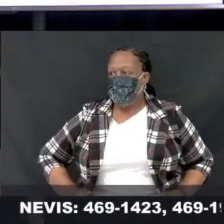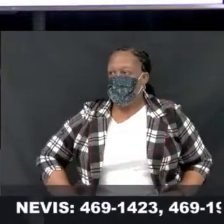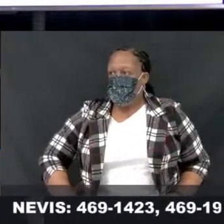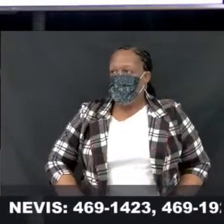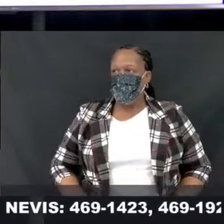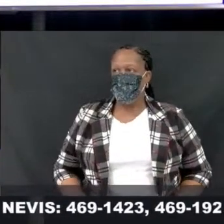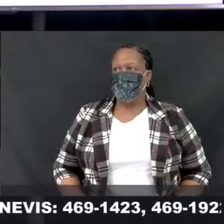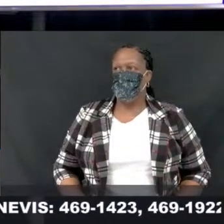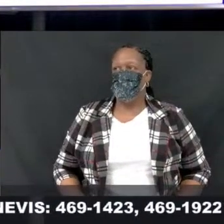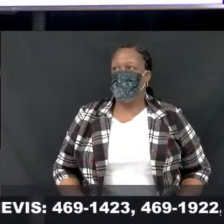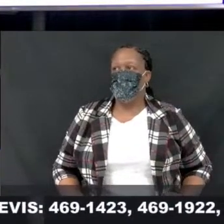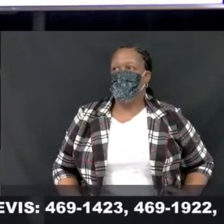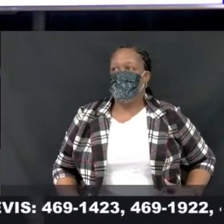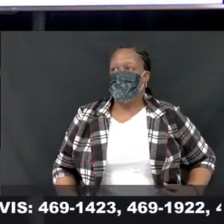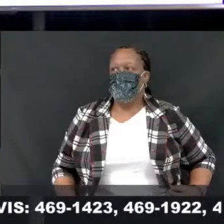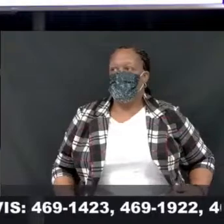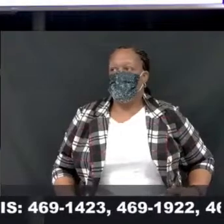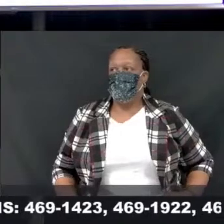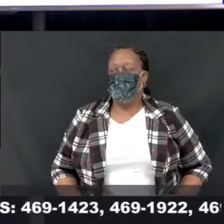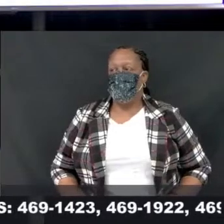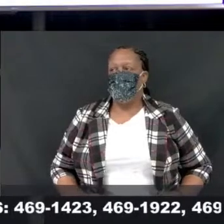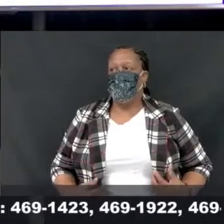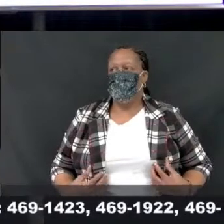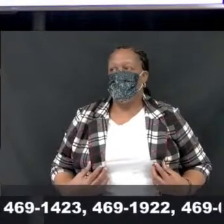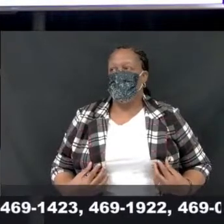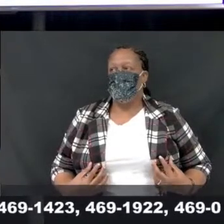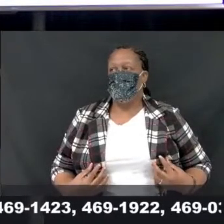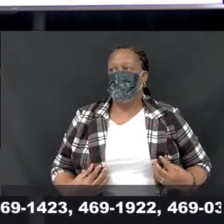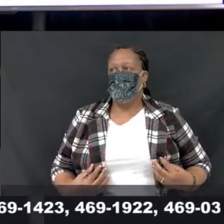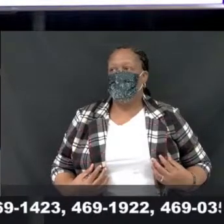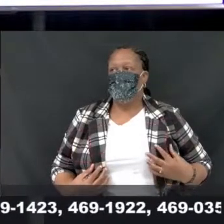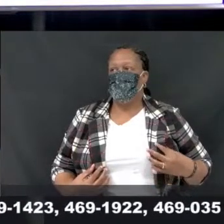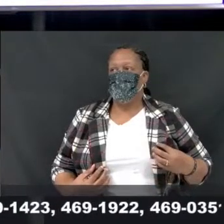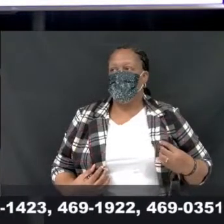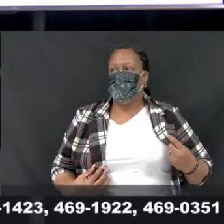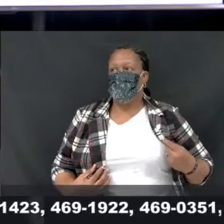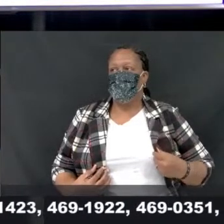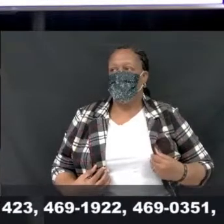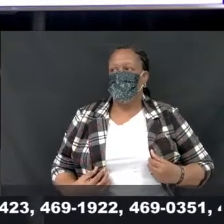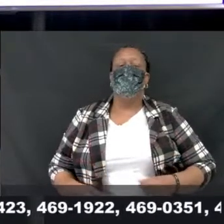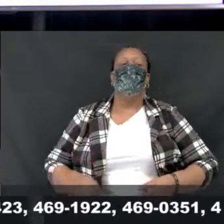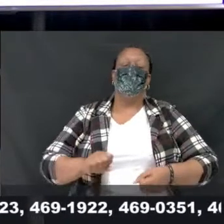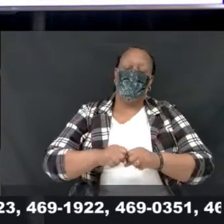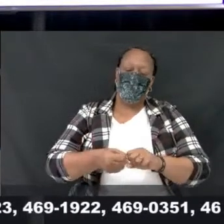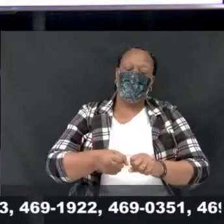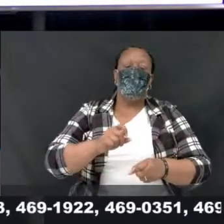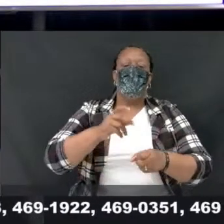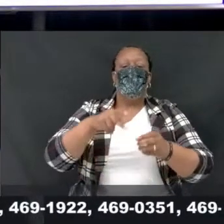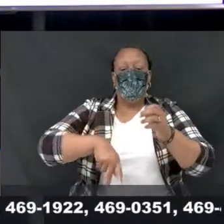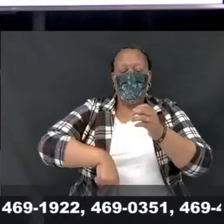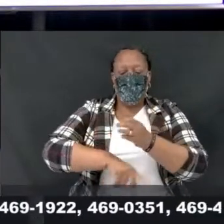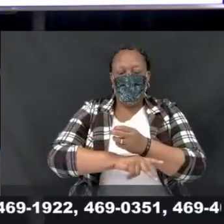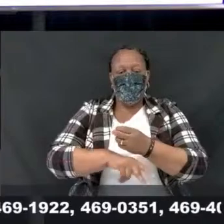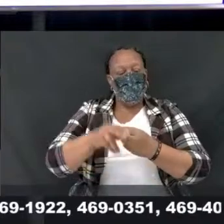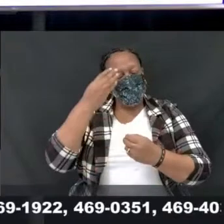the SKNFA Men's Senior League Football effective 1st